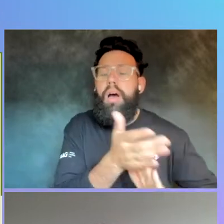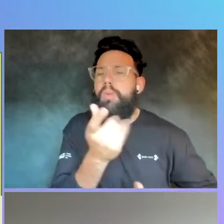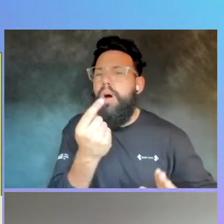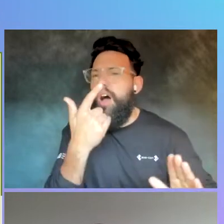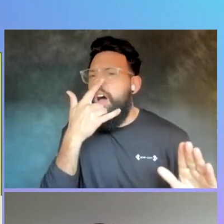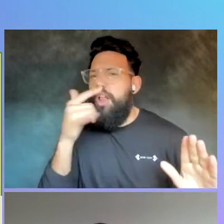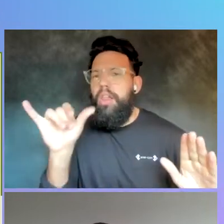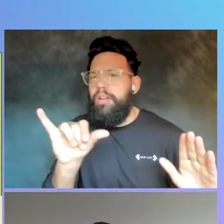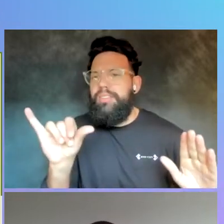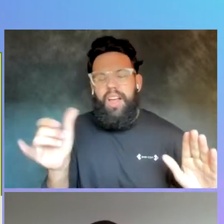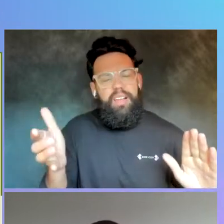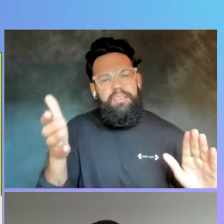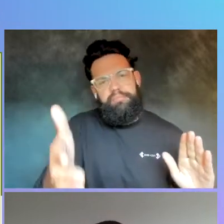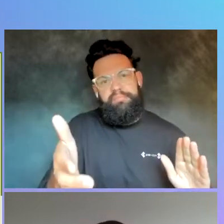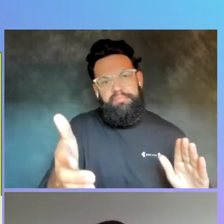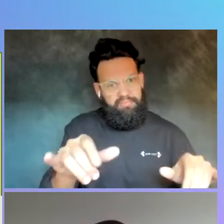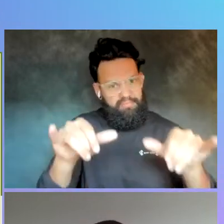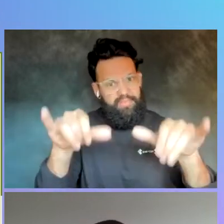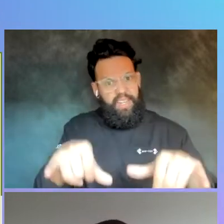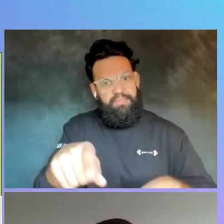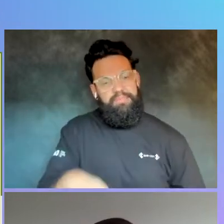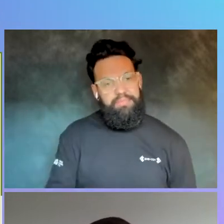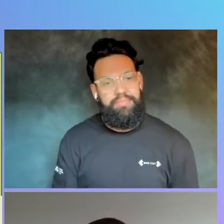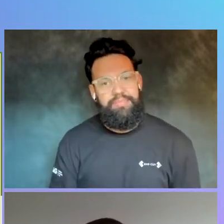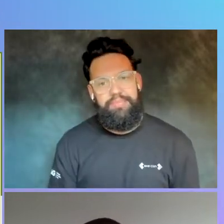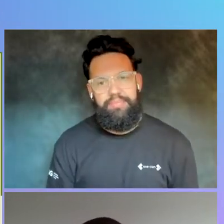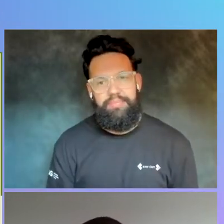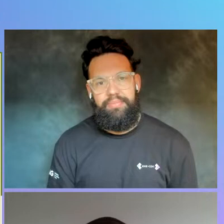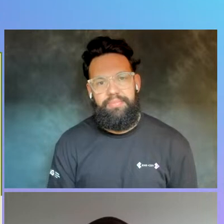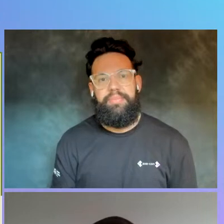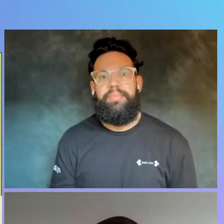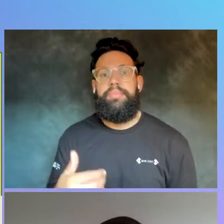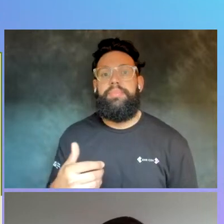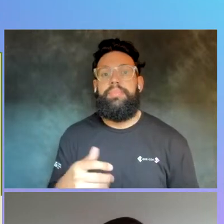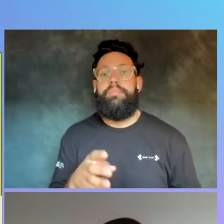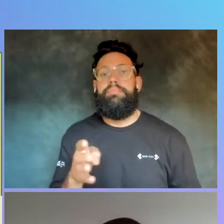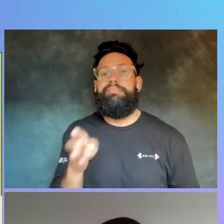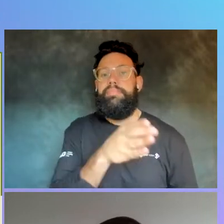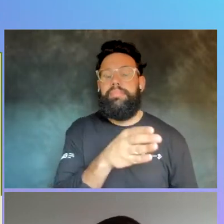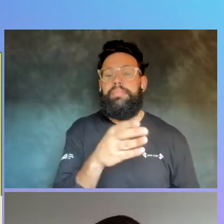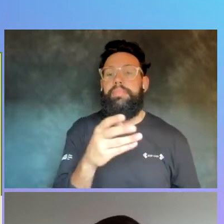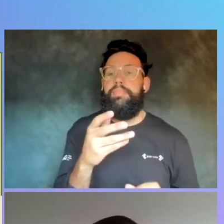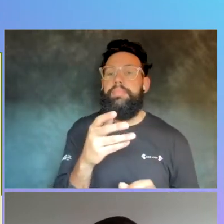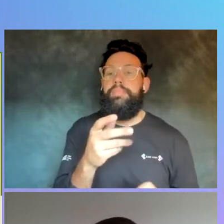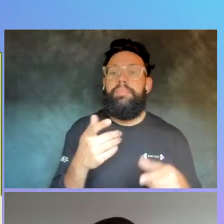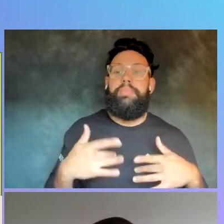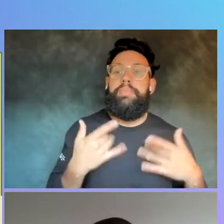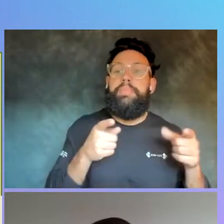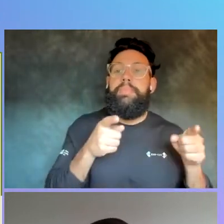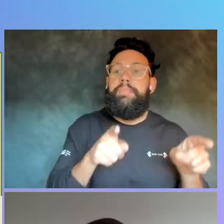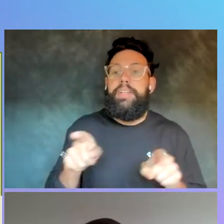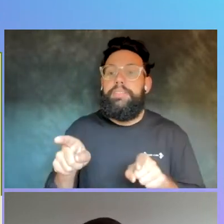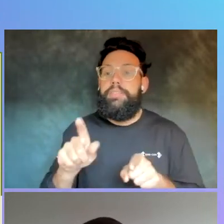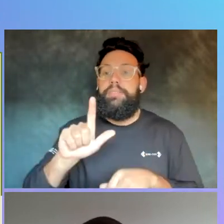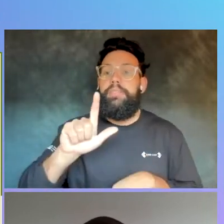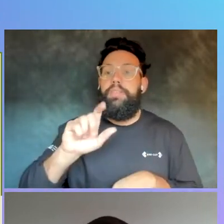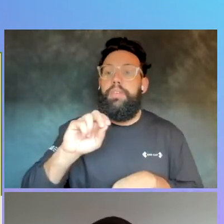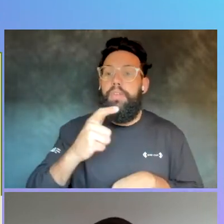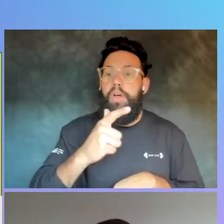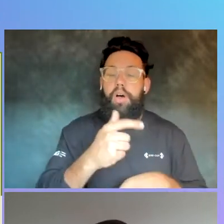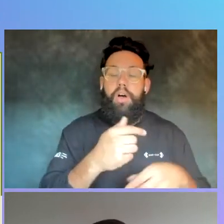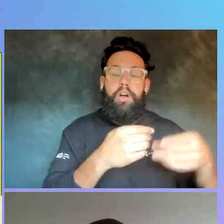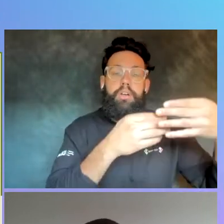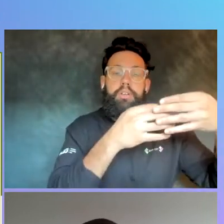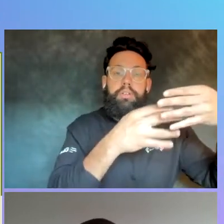end the Cypress events log, which shows exactly which actions have